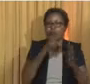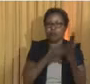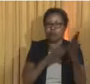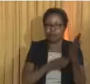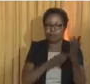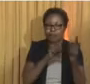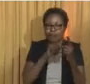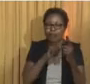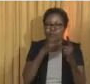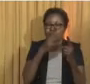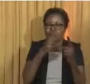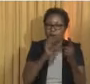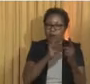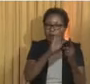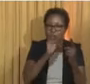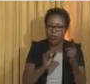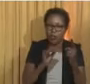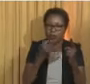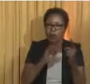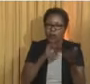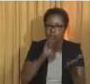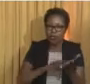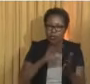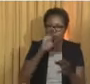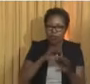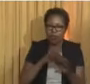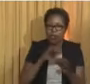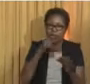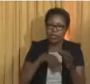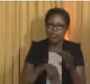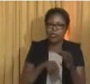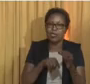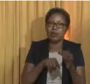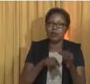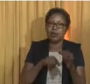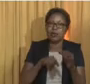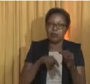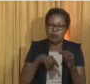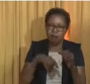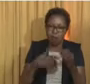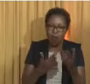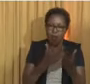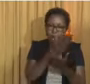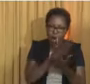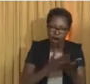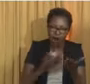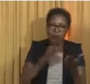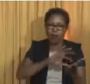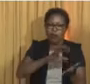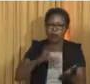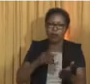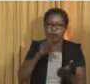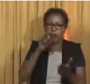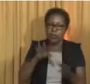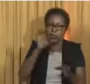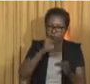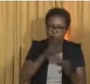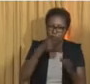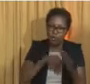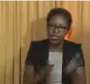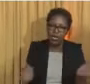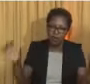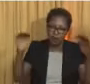of the registered voters in each of at least a half of the counties should vote in the referendum, and such an